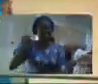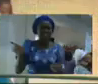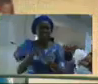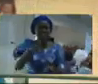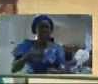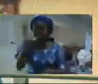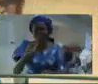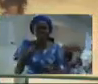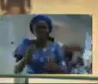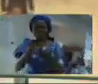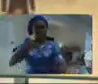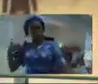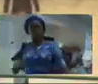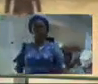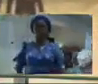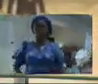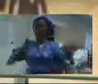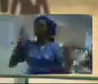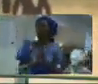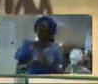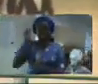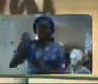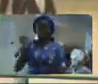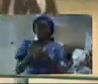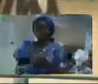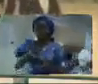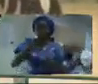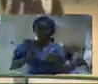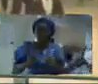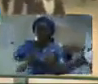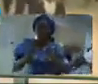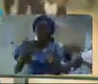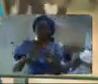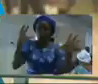before, so that you can keep on winning.